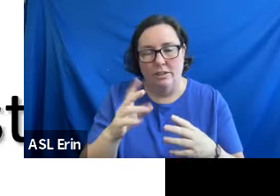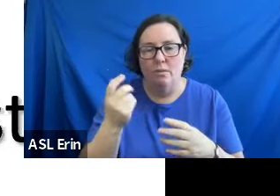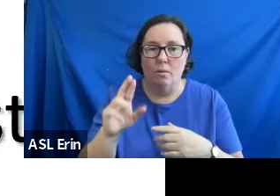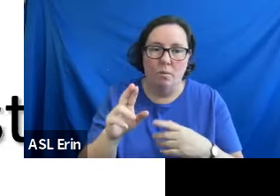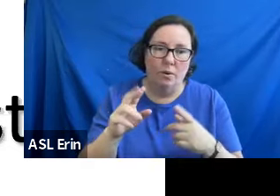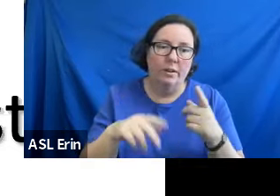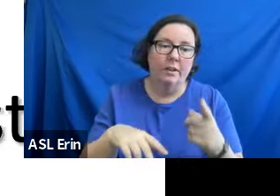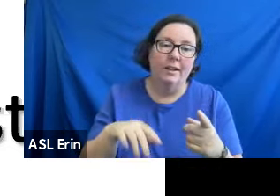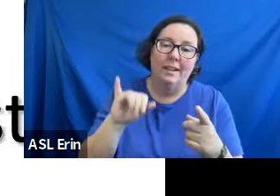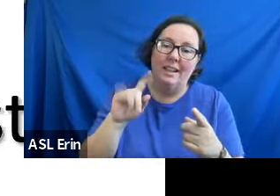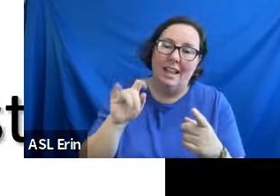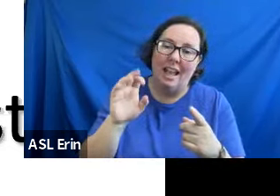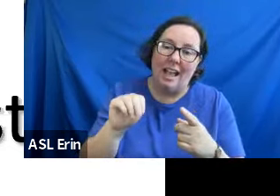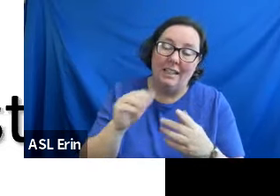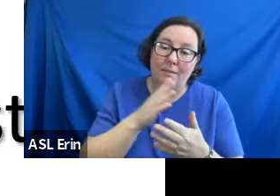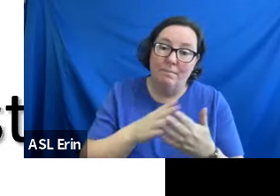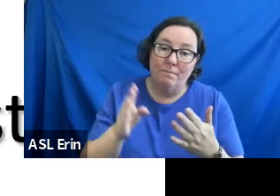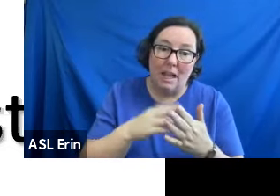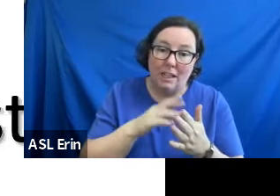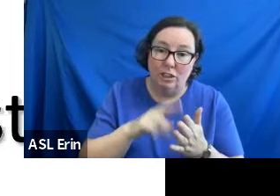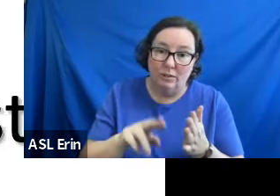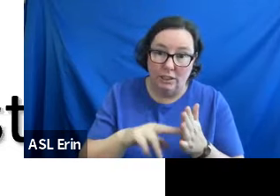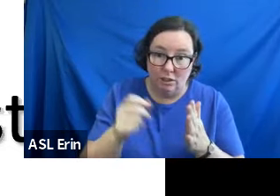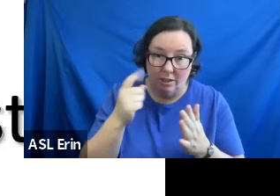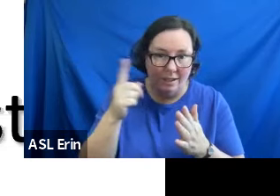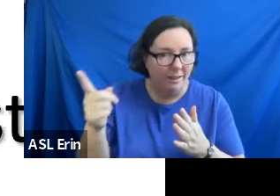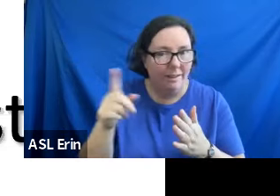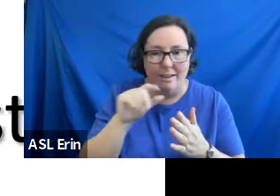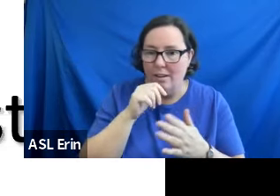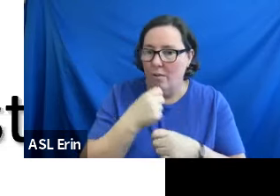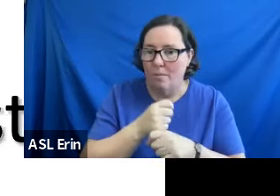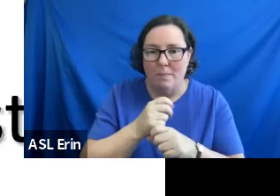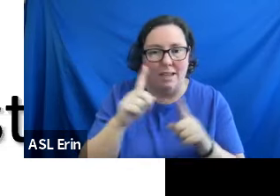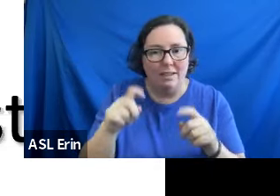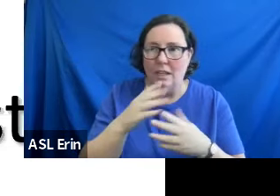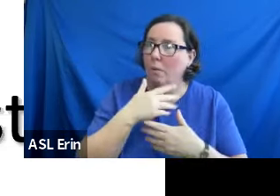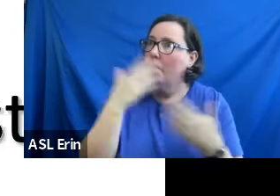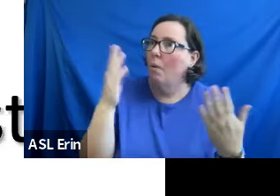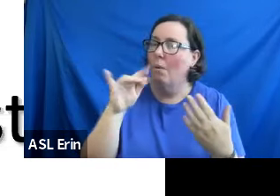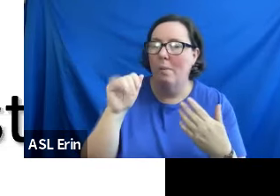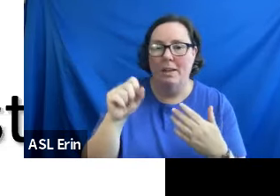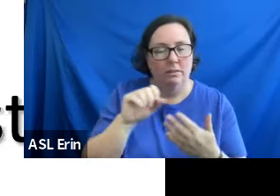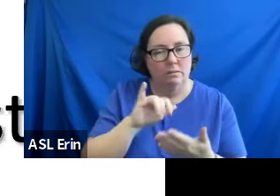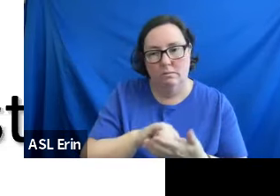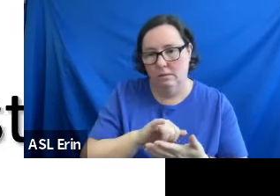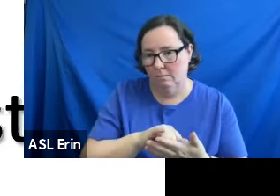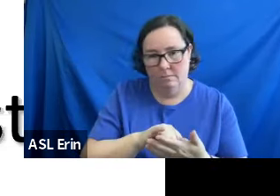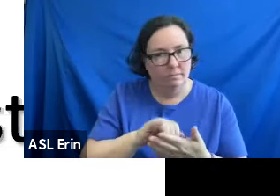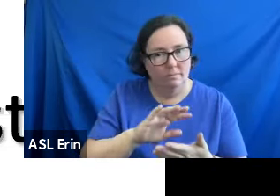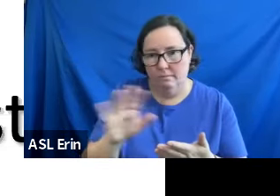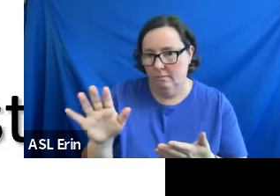these indices myself. They do not make a test unbiased. The way they work